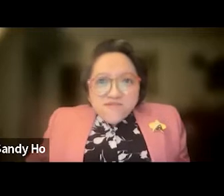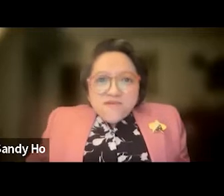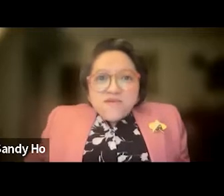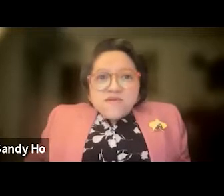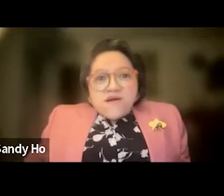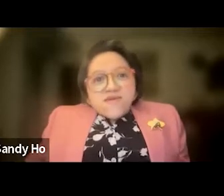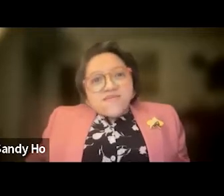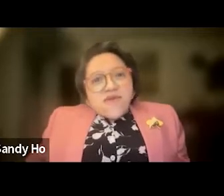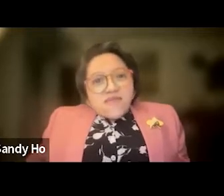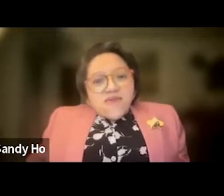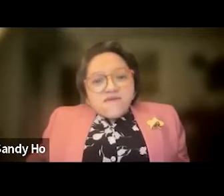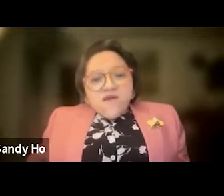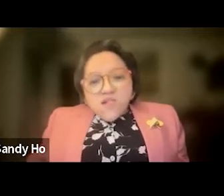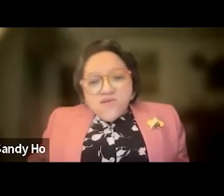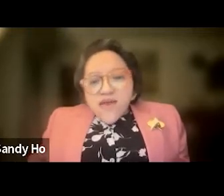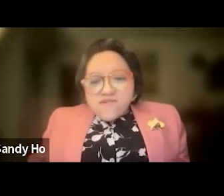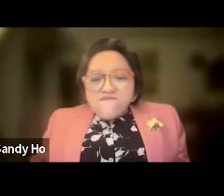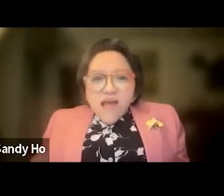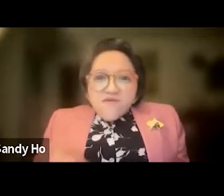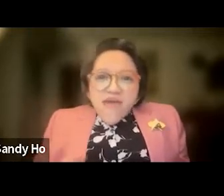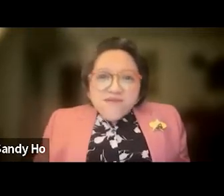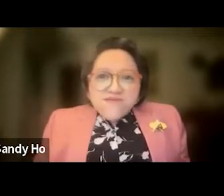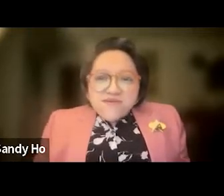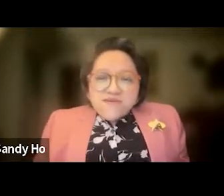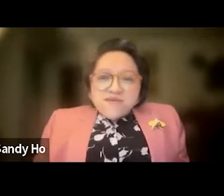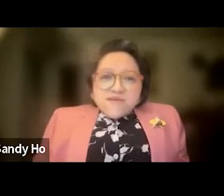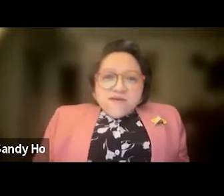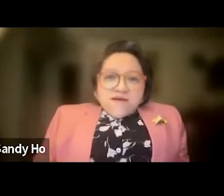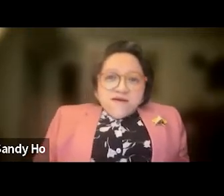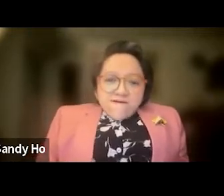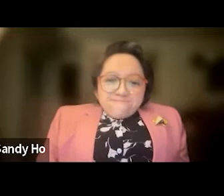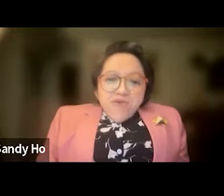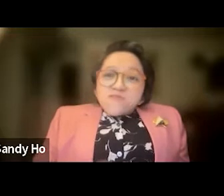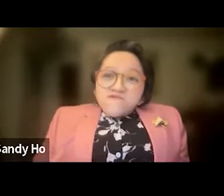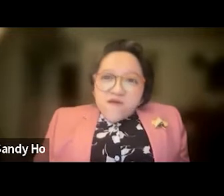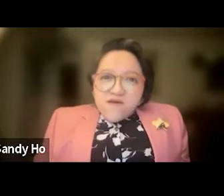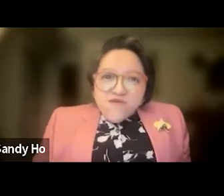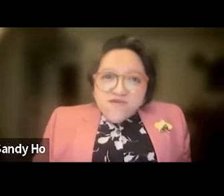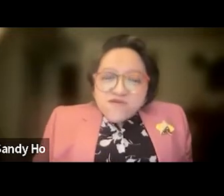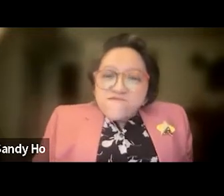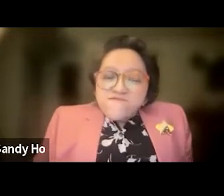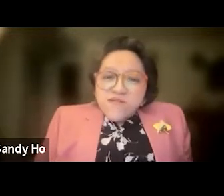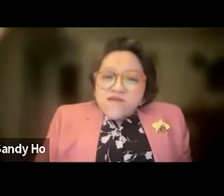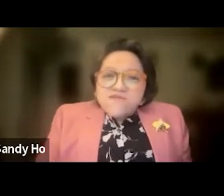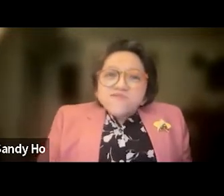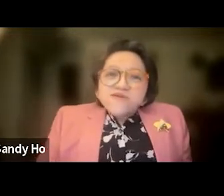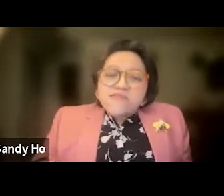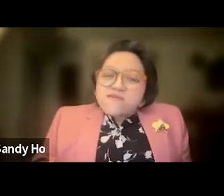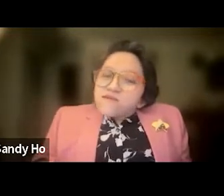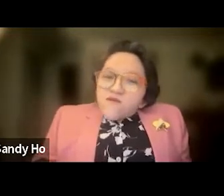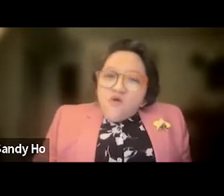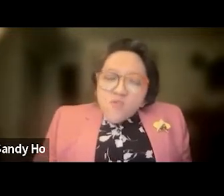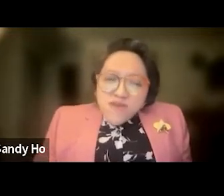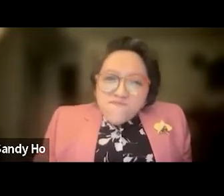polka dots on it and a collar that has a flower pattern. And in this photo, which really honestly